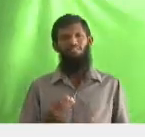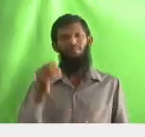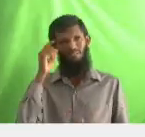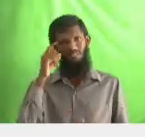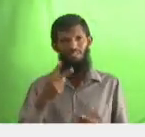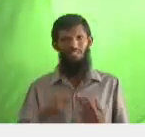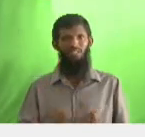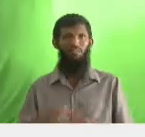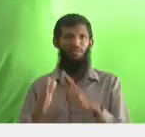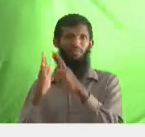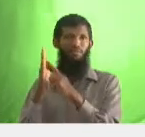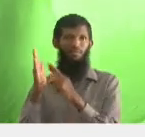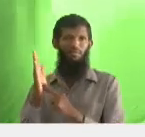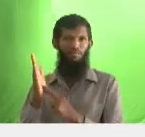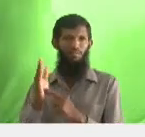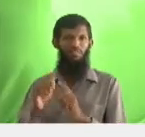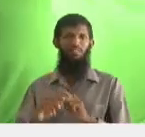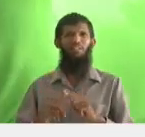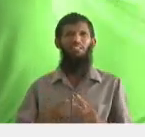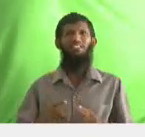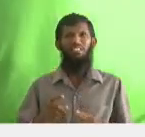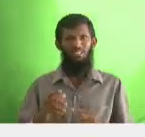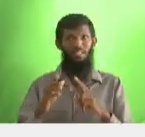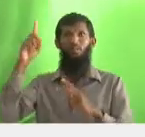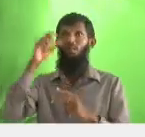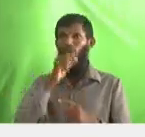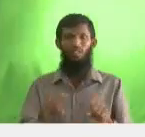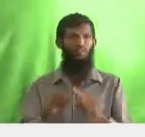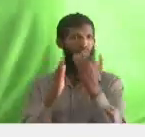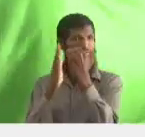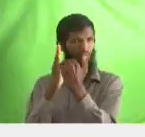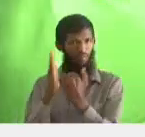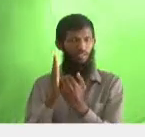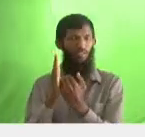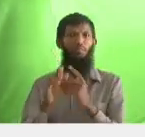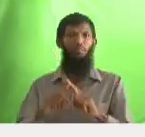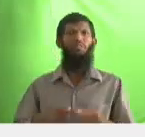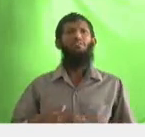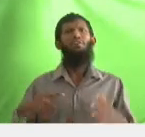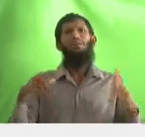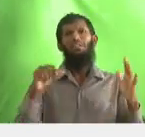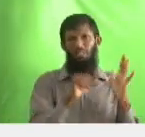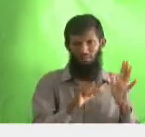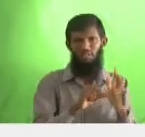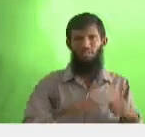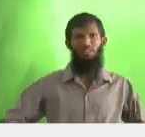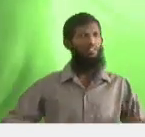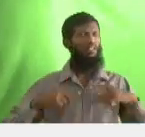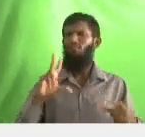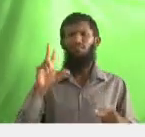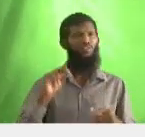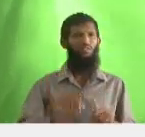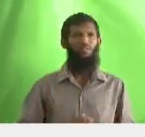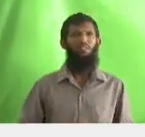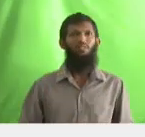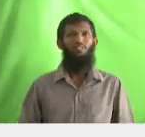for us to lead a difficult life, a hard life. No, not at all. When Allah has dictated